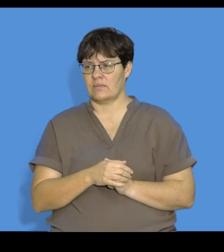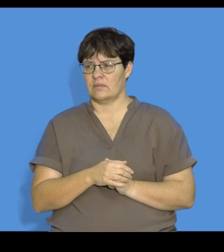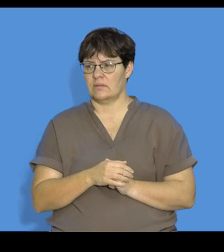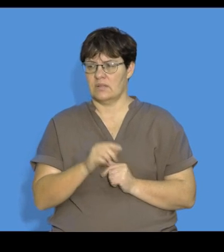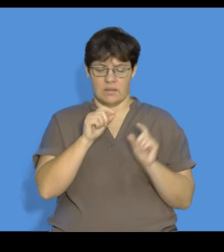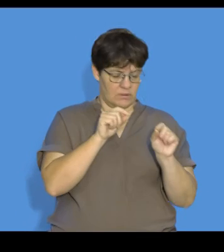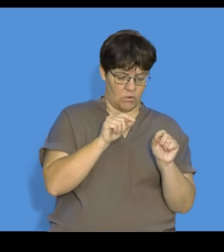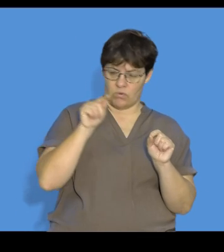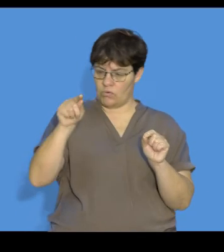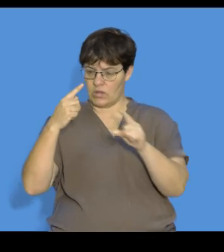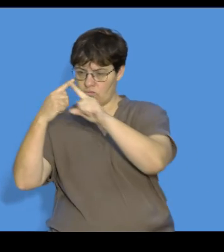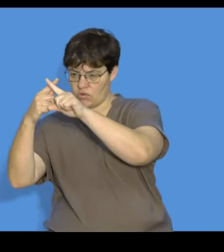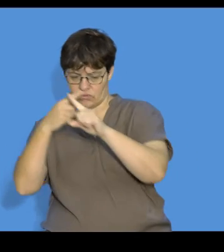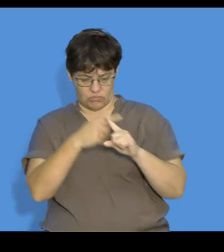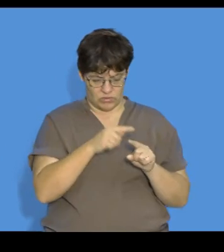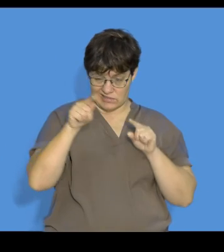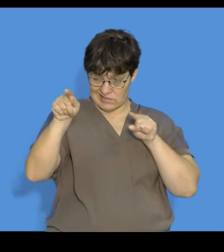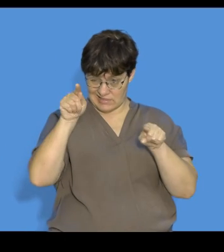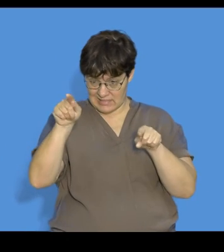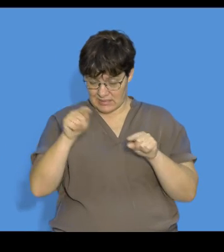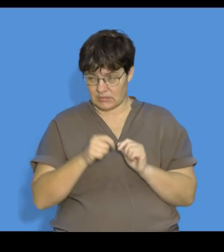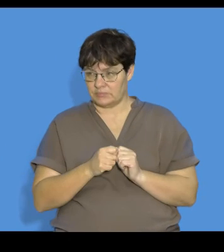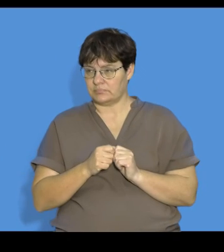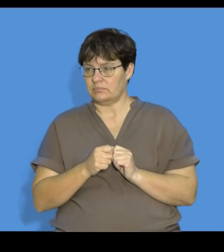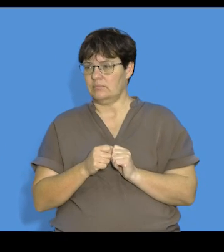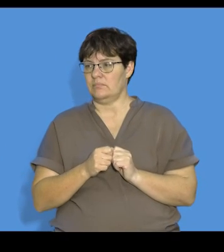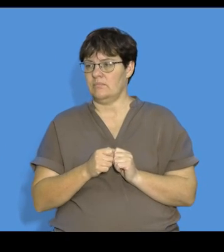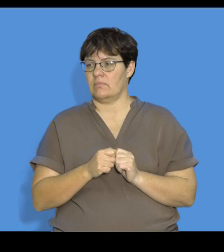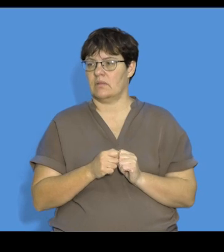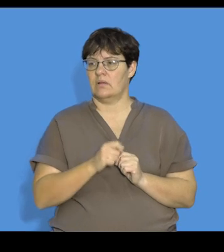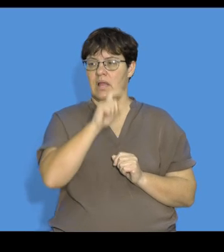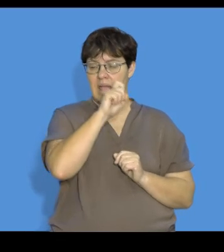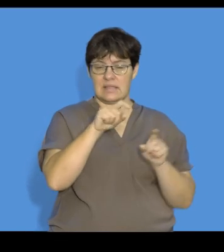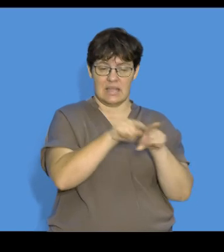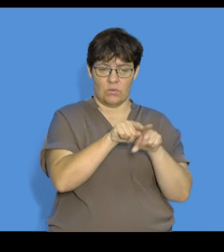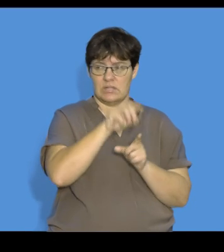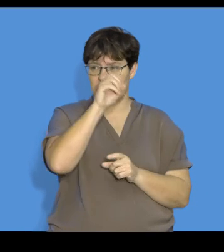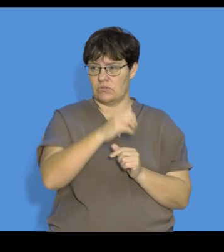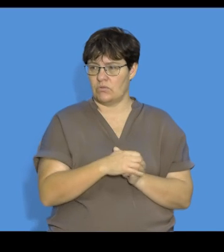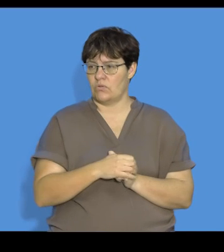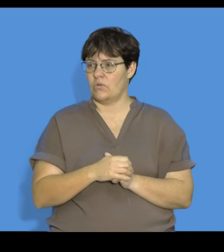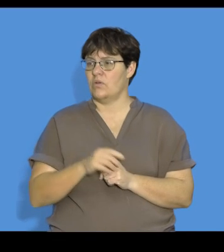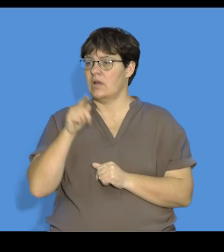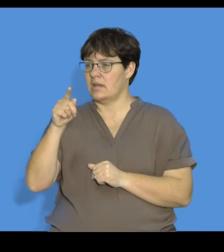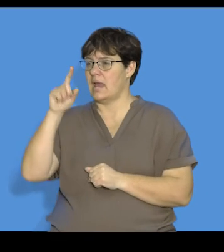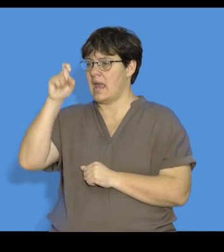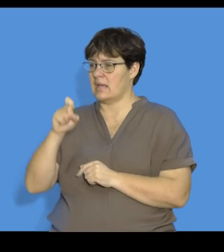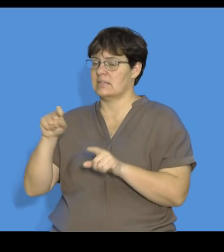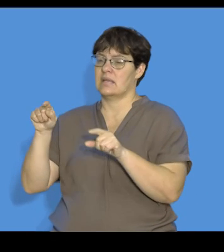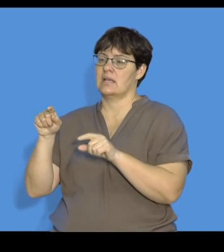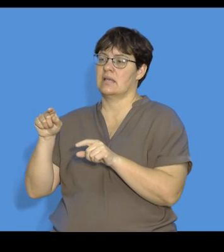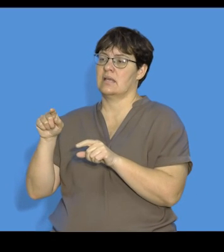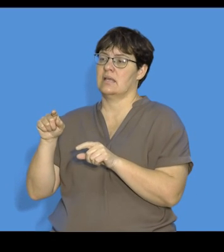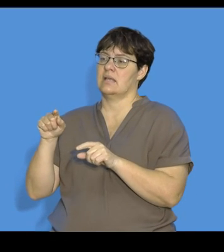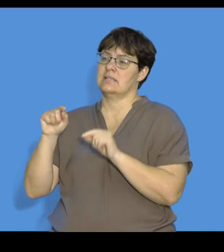another? So you can see they're intersecting there, they're intersecting there, right? So that's at x equal to 0, and